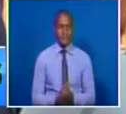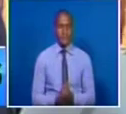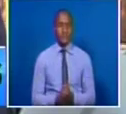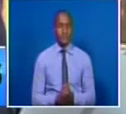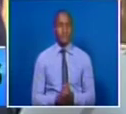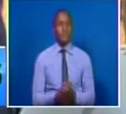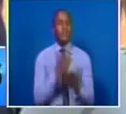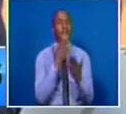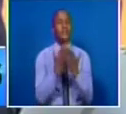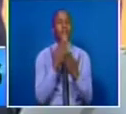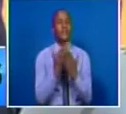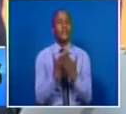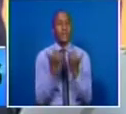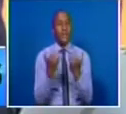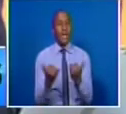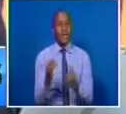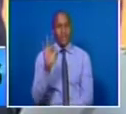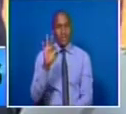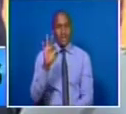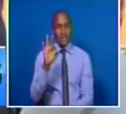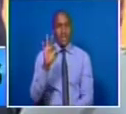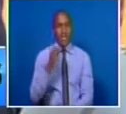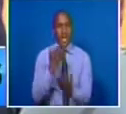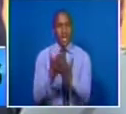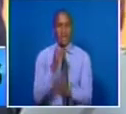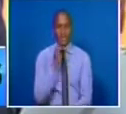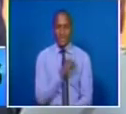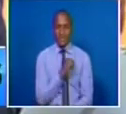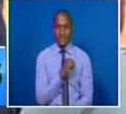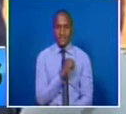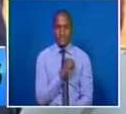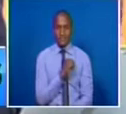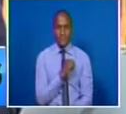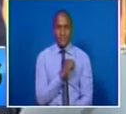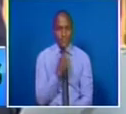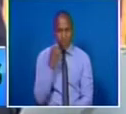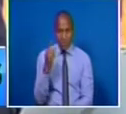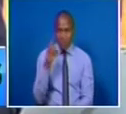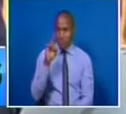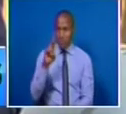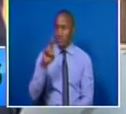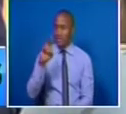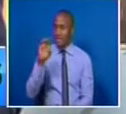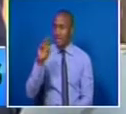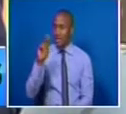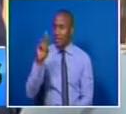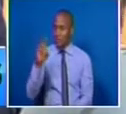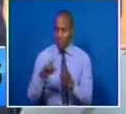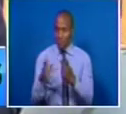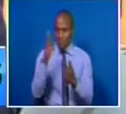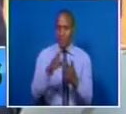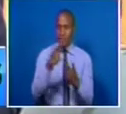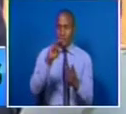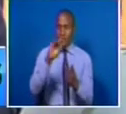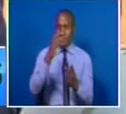Auntie Sana Beatrice, we now have three candidates for the 5:30 p.m. who are already here. You just saw Dr. Kuro Okot. We also have Professor Michael Wanaina, and we